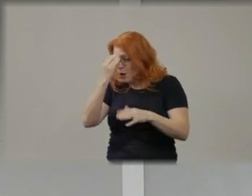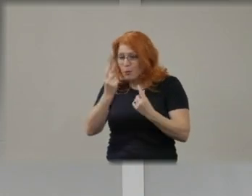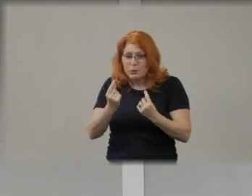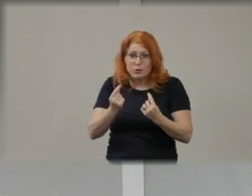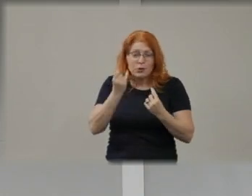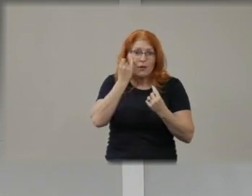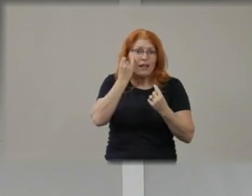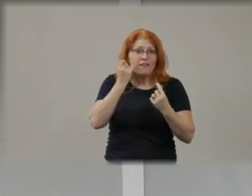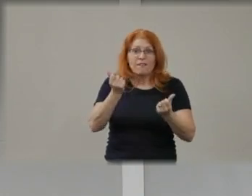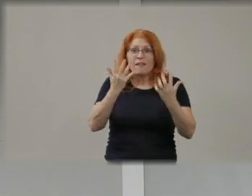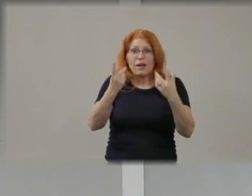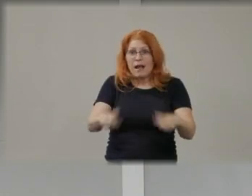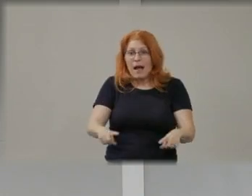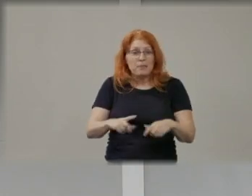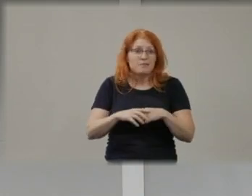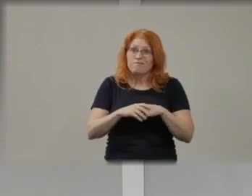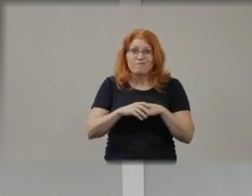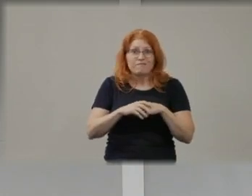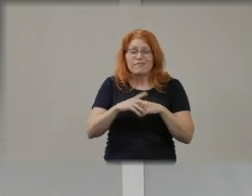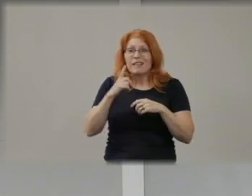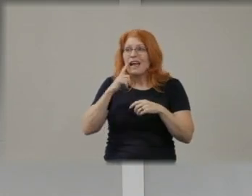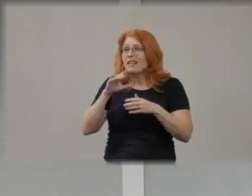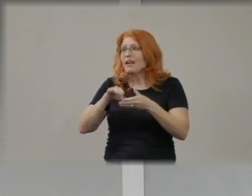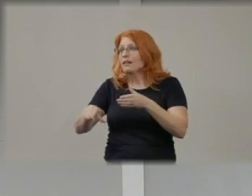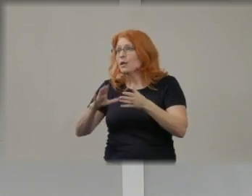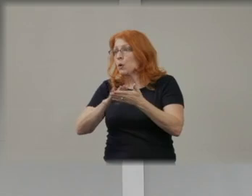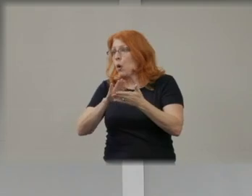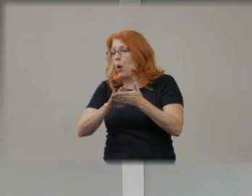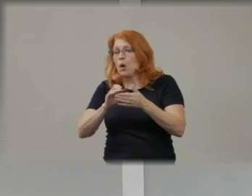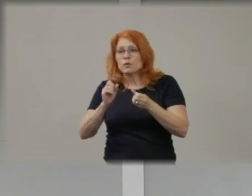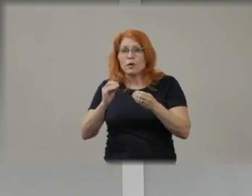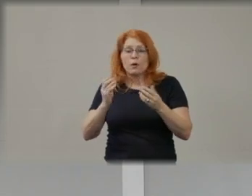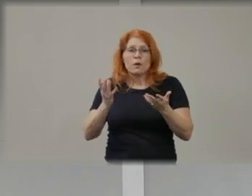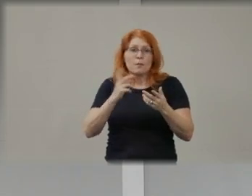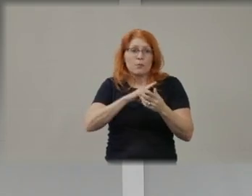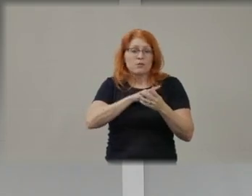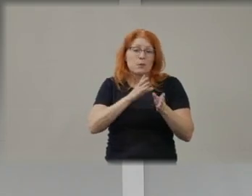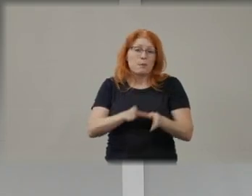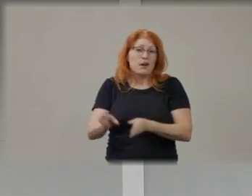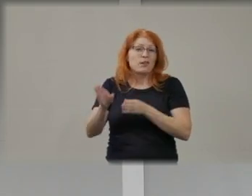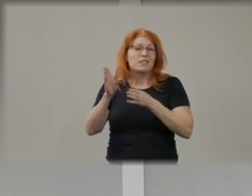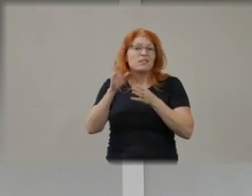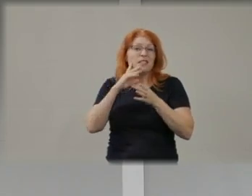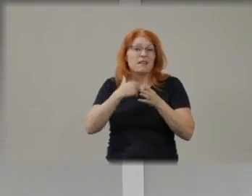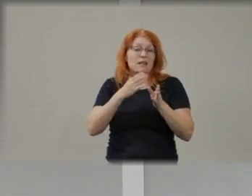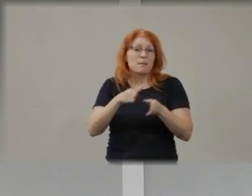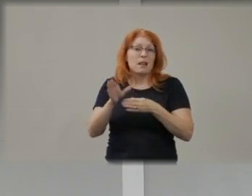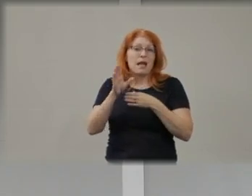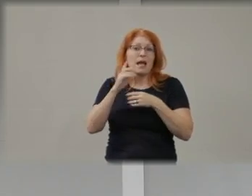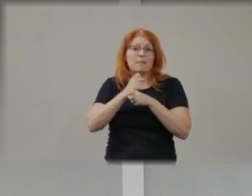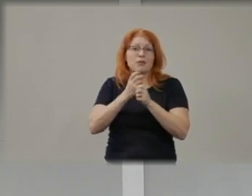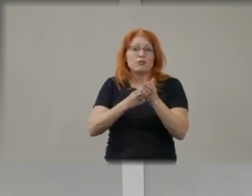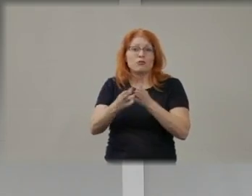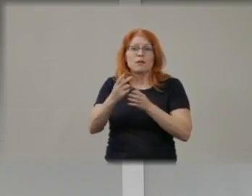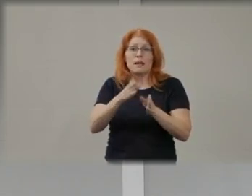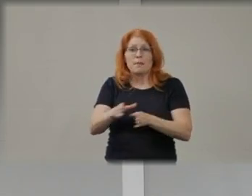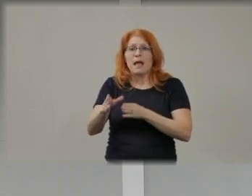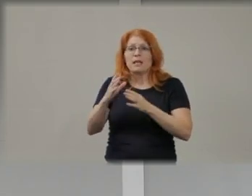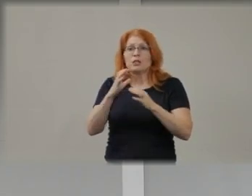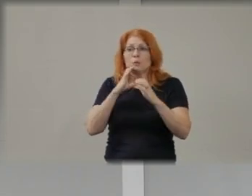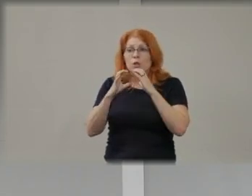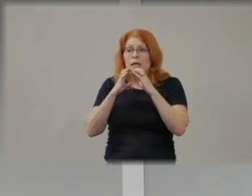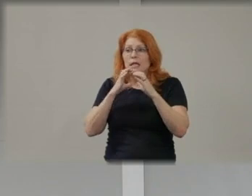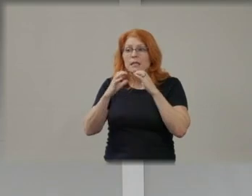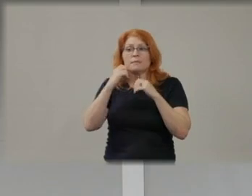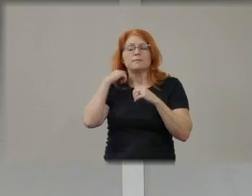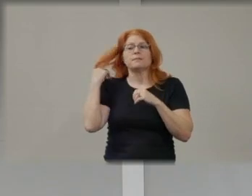if we have a fire. I know they're getting that at school, but just personal preparedness and having a plan and making sure that plan's communicated.